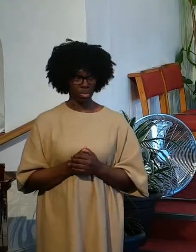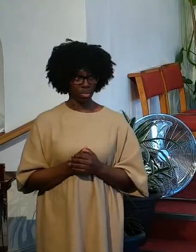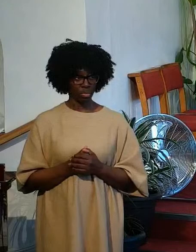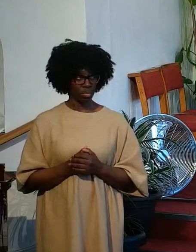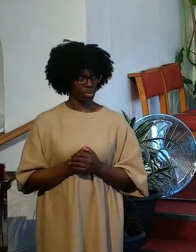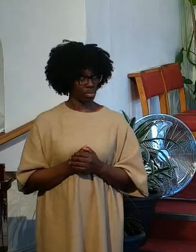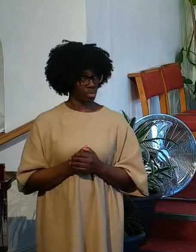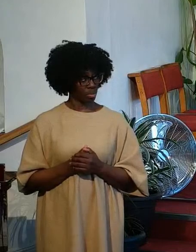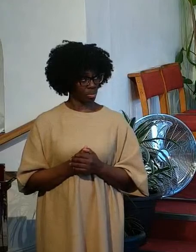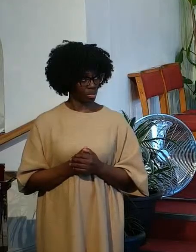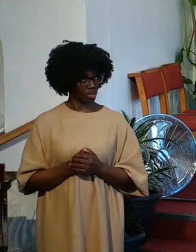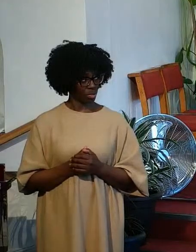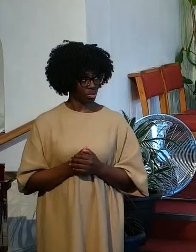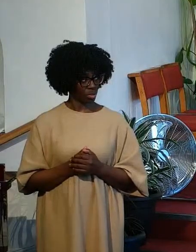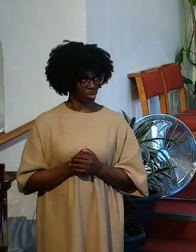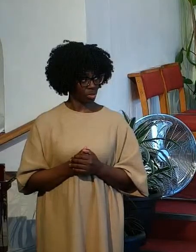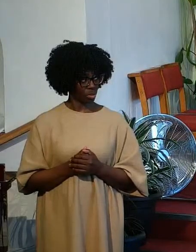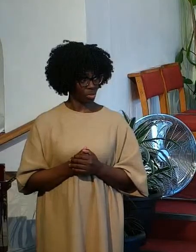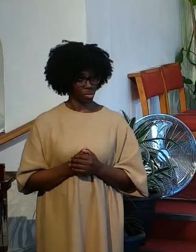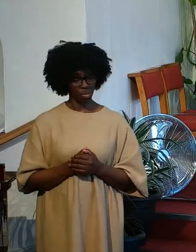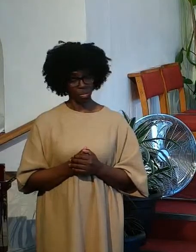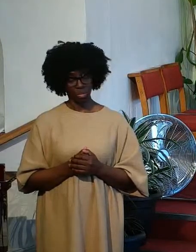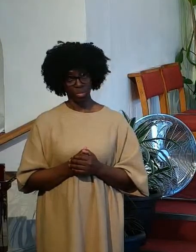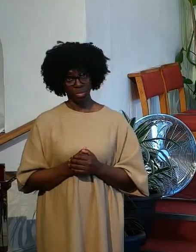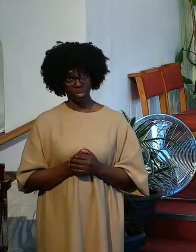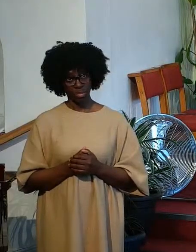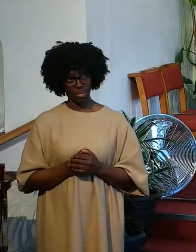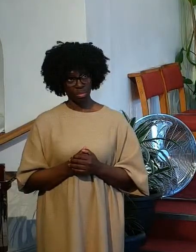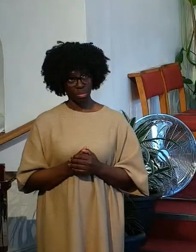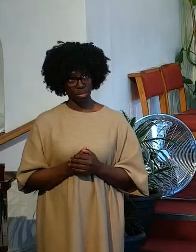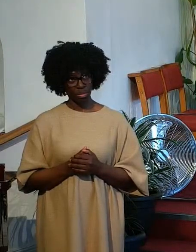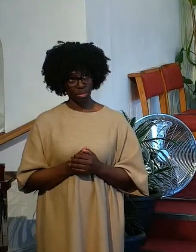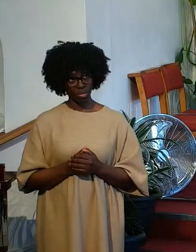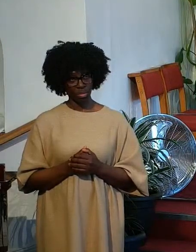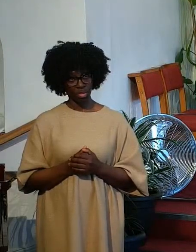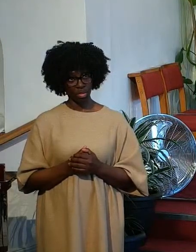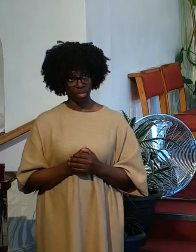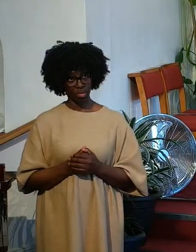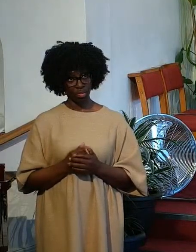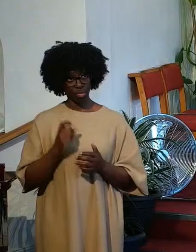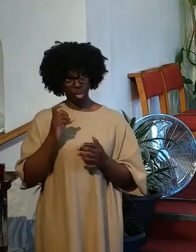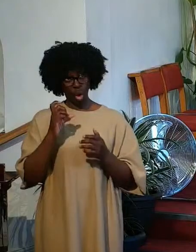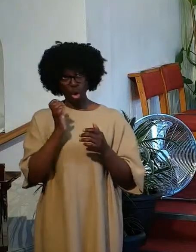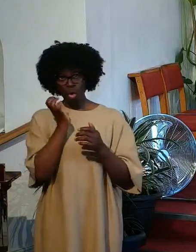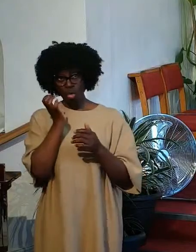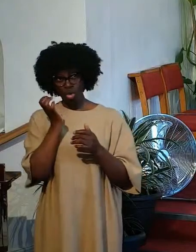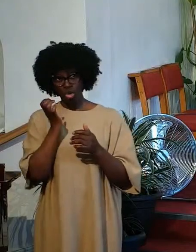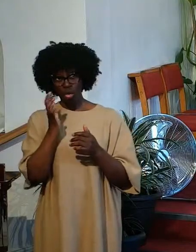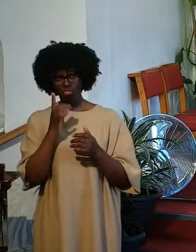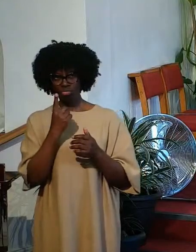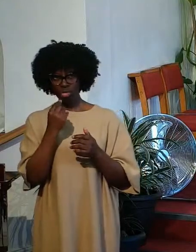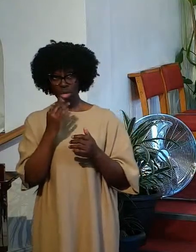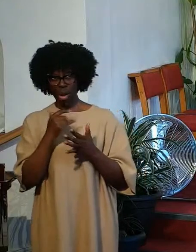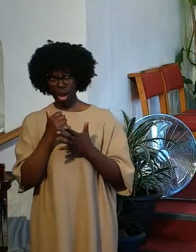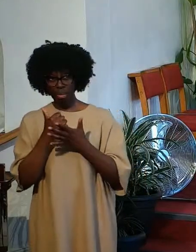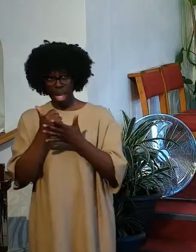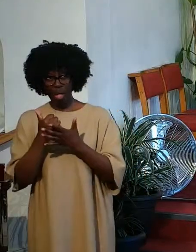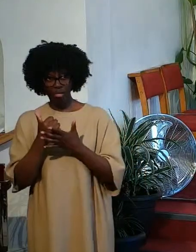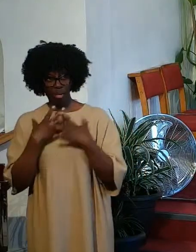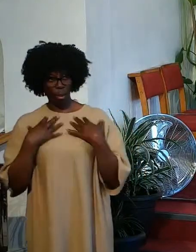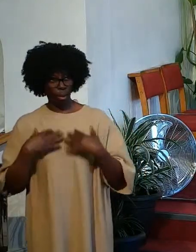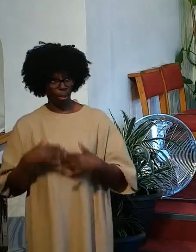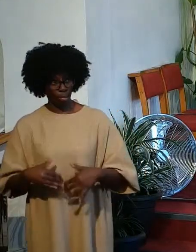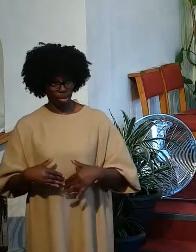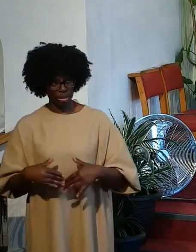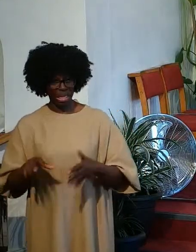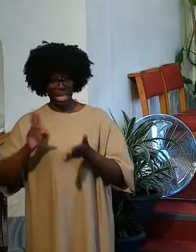fatty acids, and things like that, which might be helpful. But I think there are some people